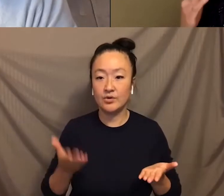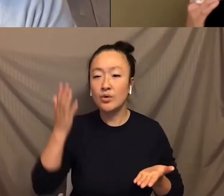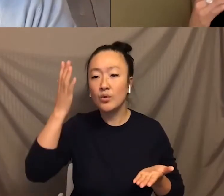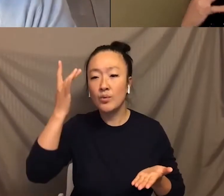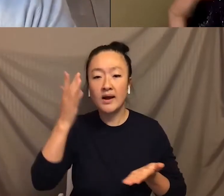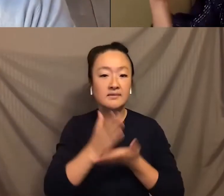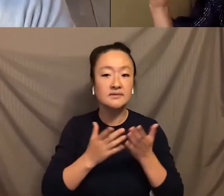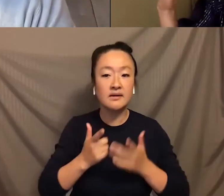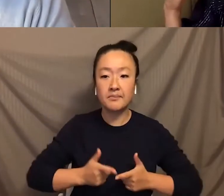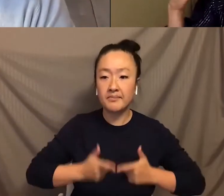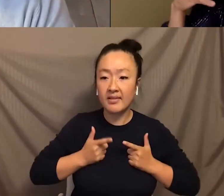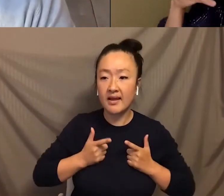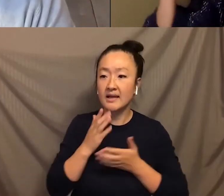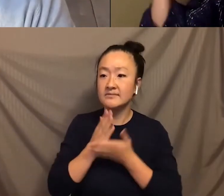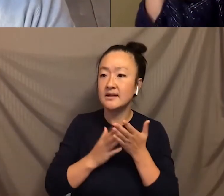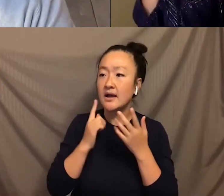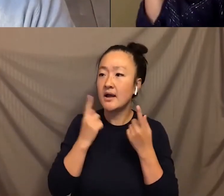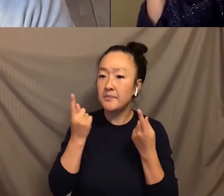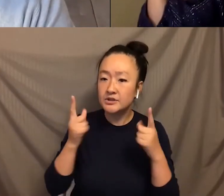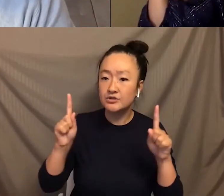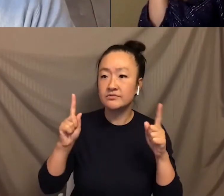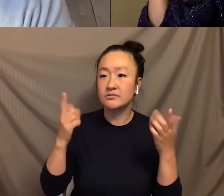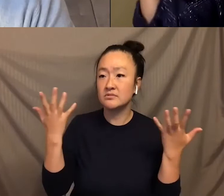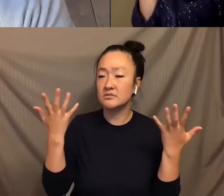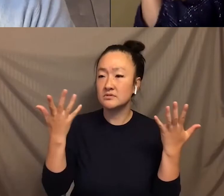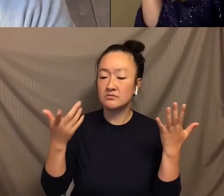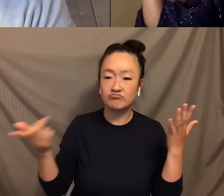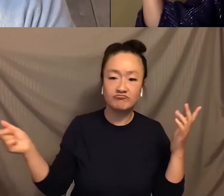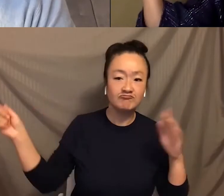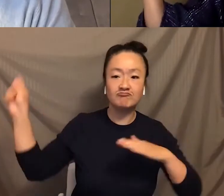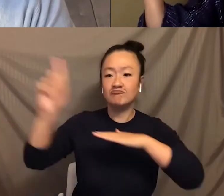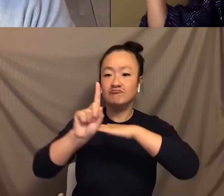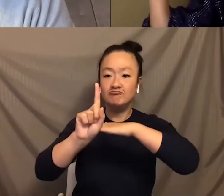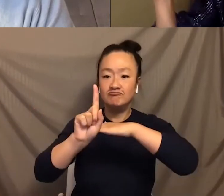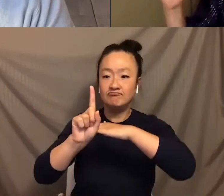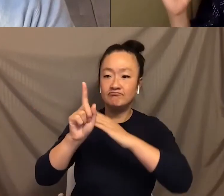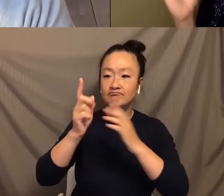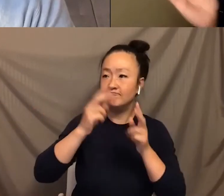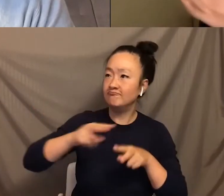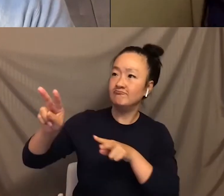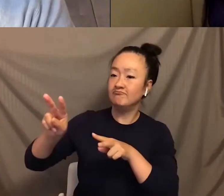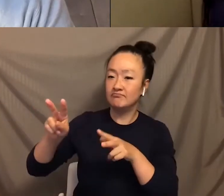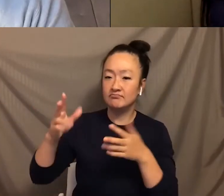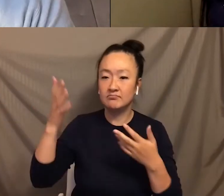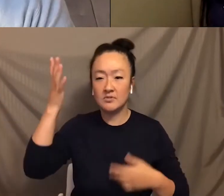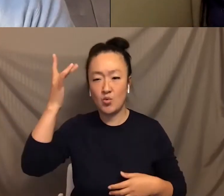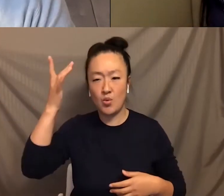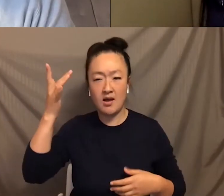lives, certain achievements, float up and stay there? And why do we,